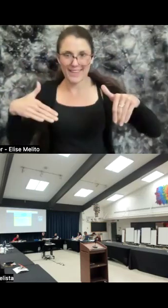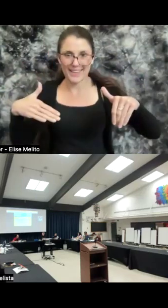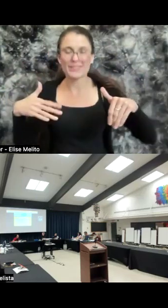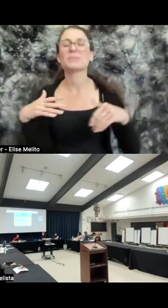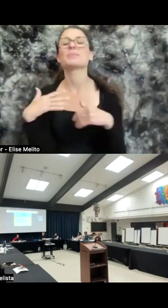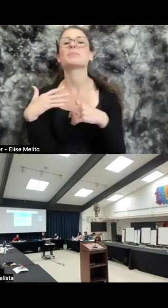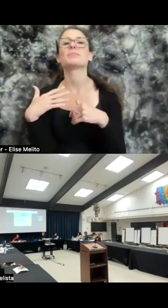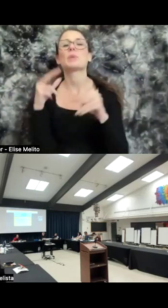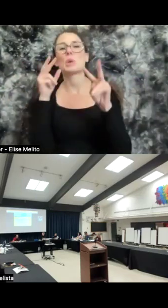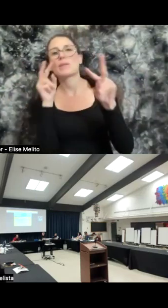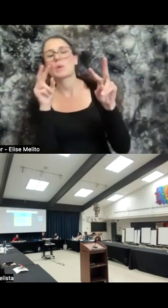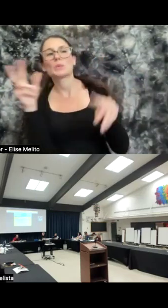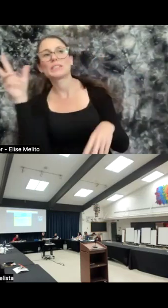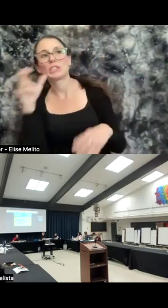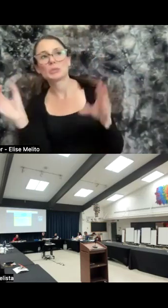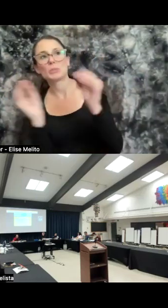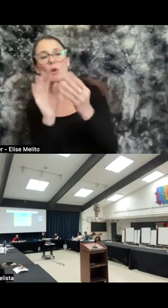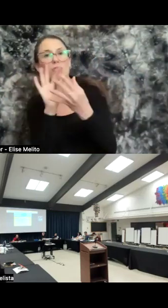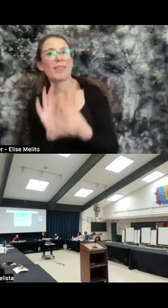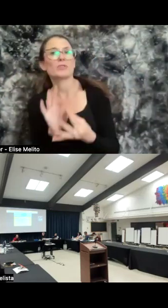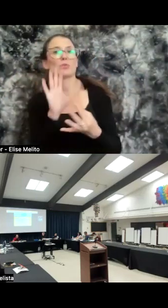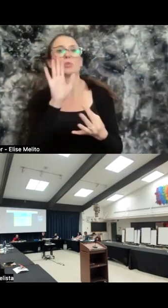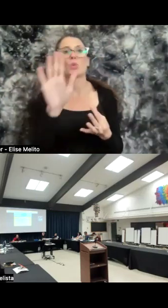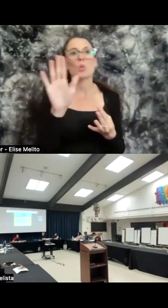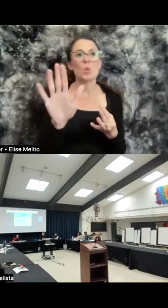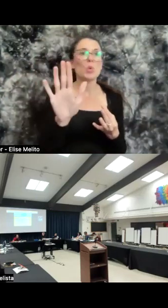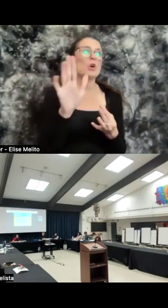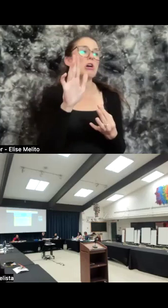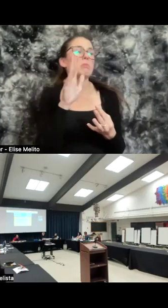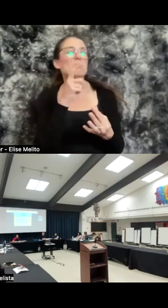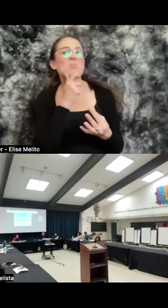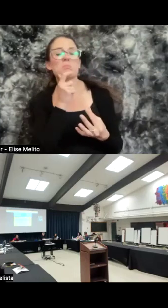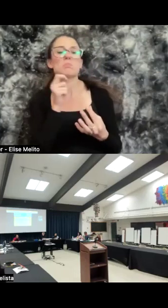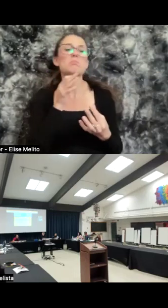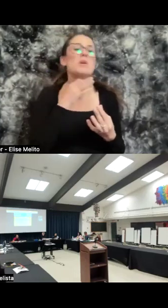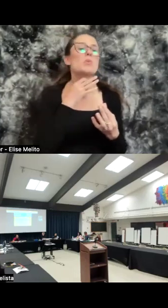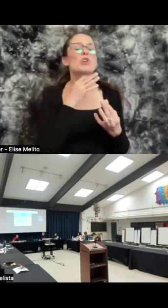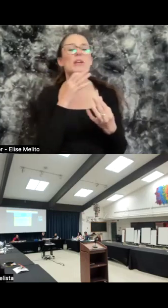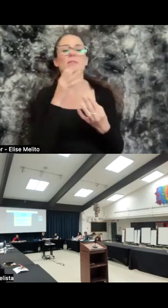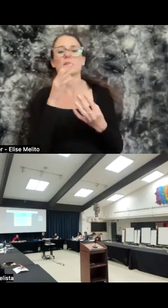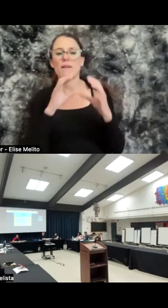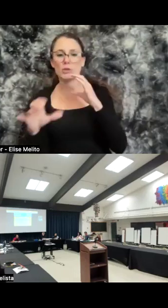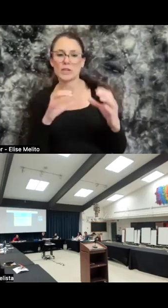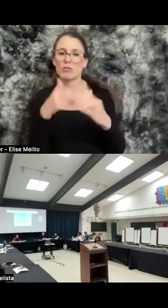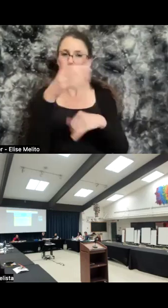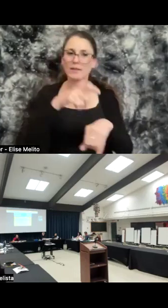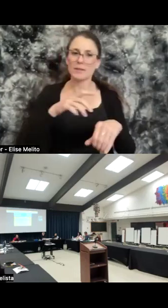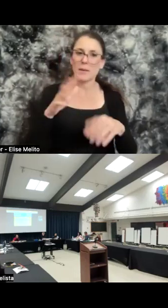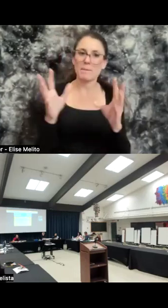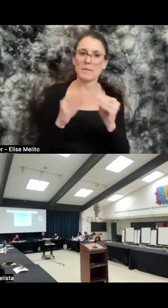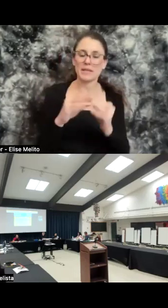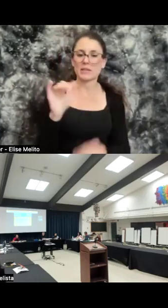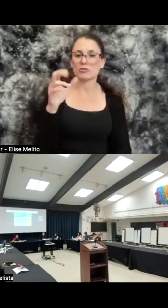We will look forward to hearing more about your inquiries and conversations as your next meeting is on January